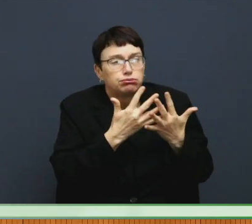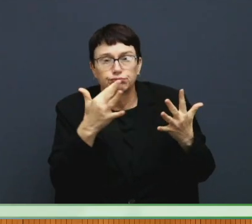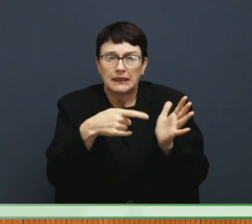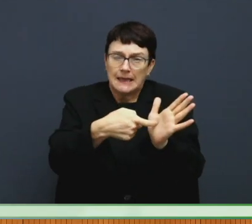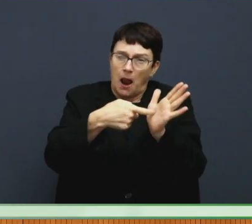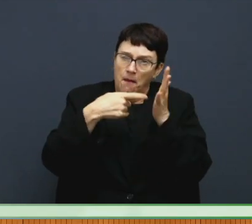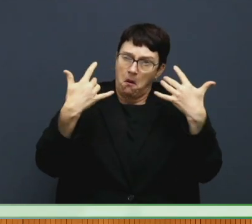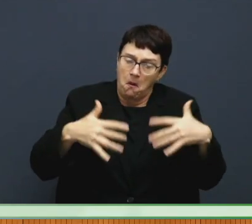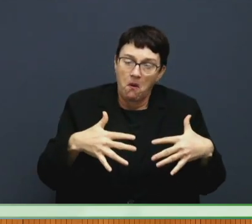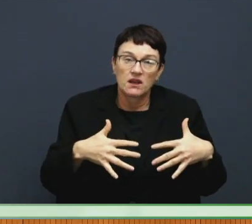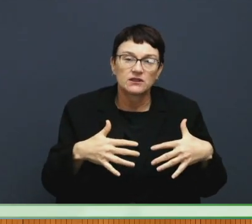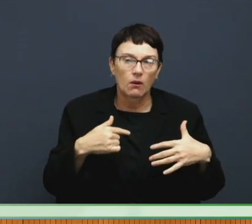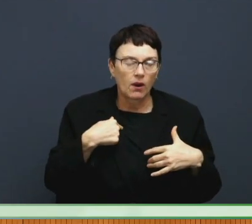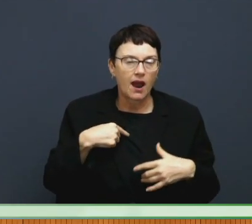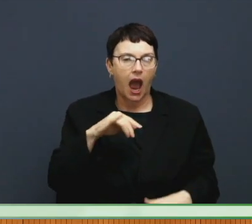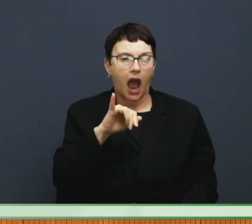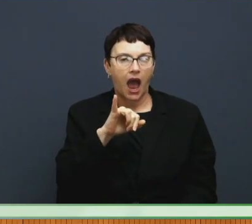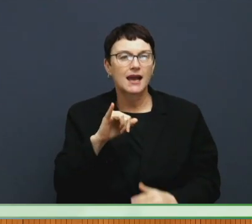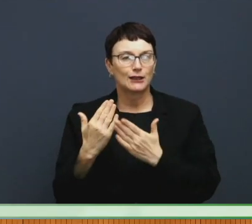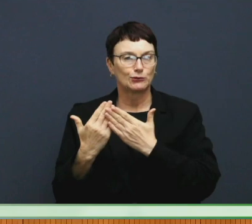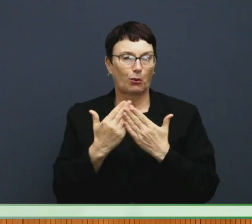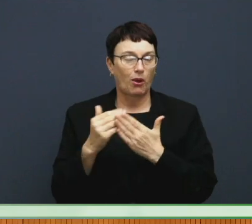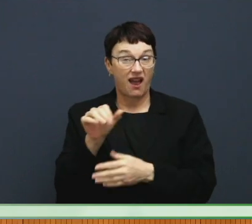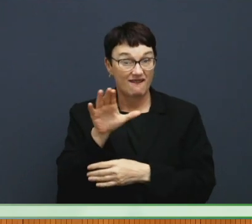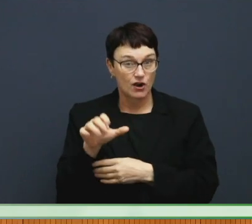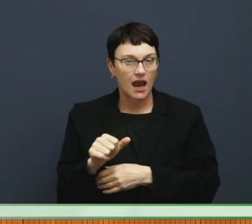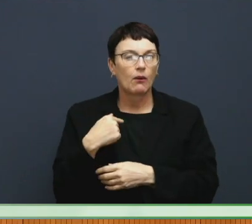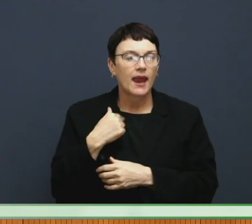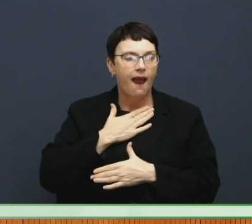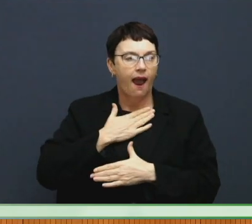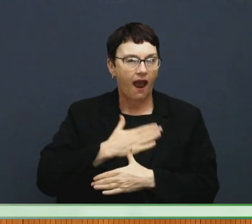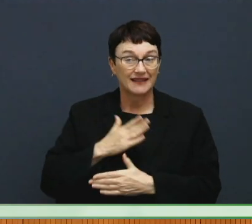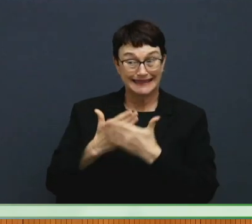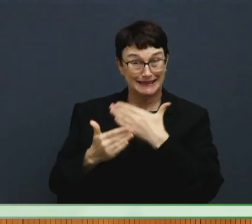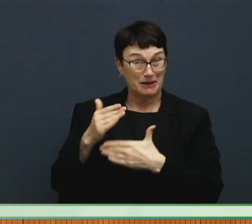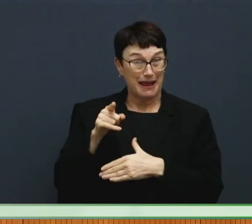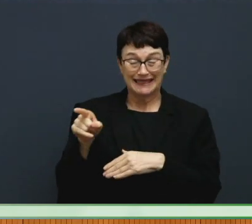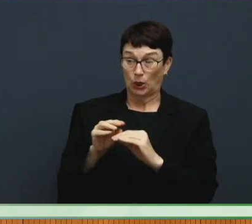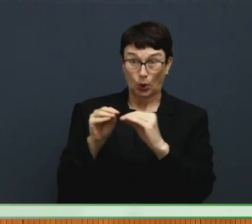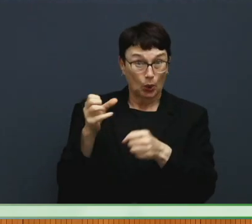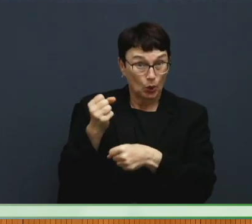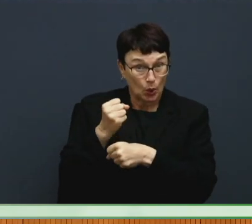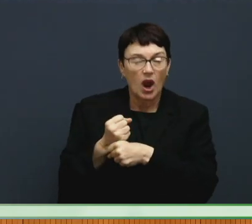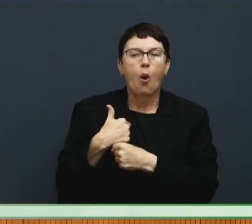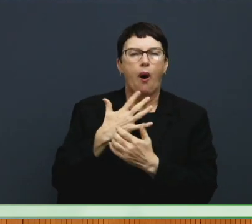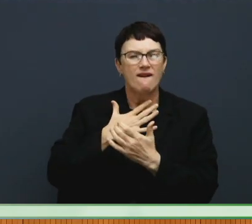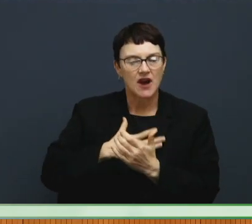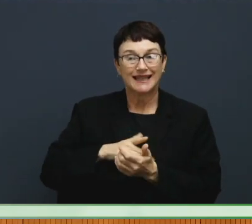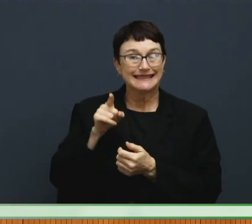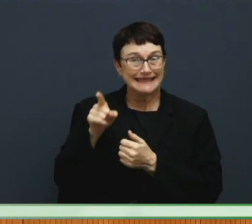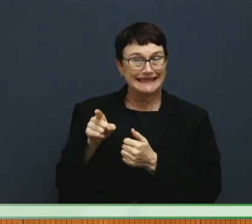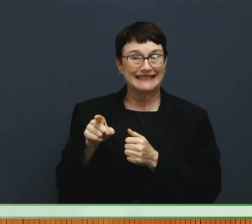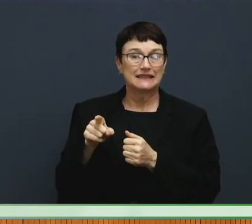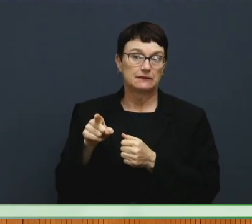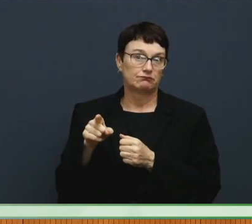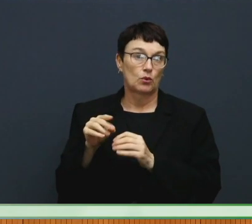the high rate of disability unemployment with the high need for technical scarce skills. And